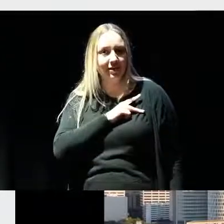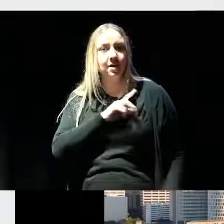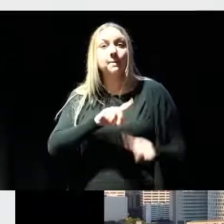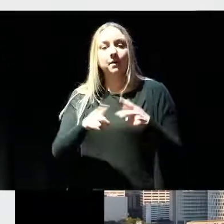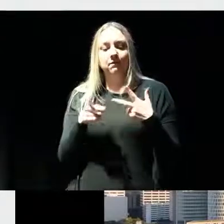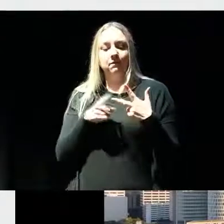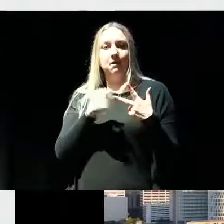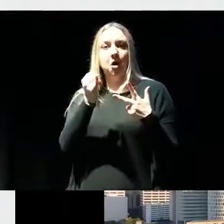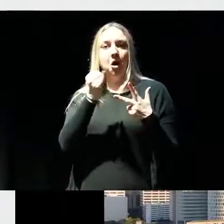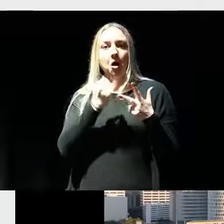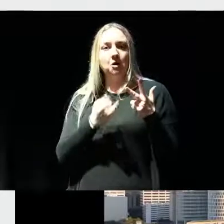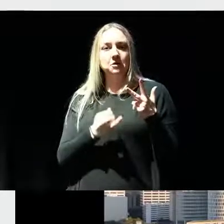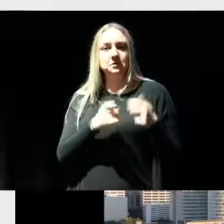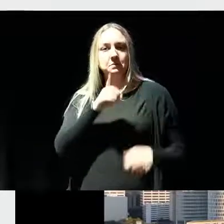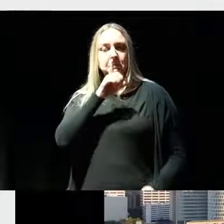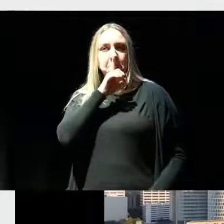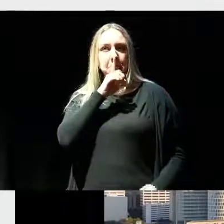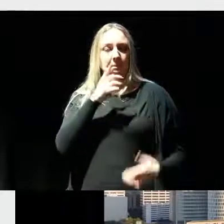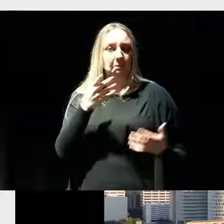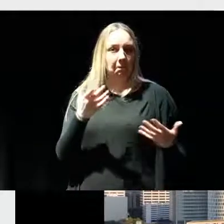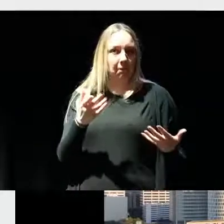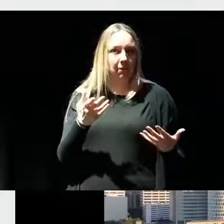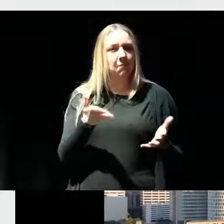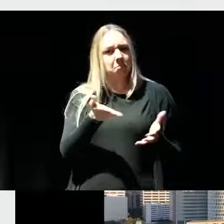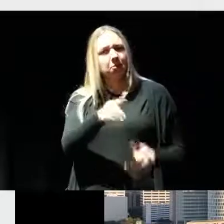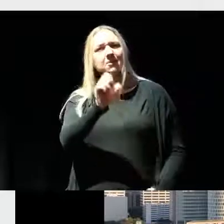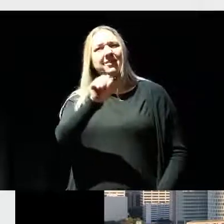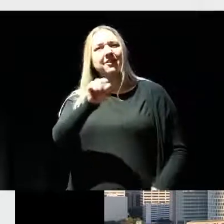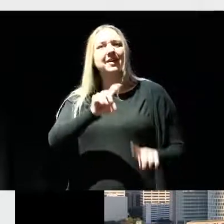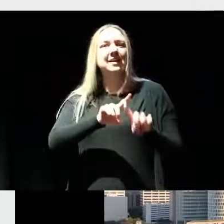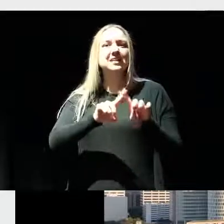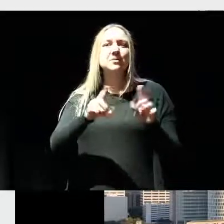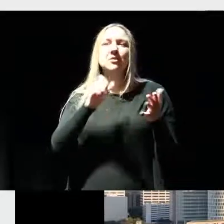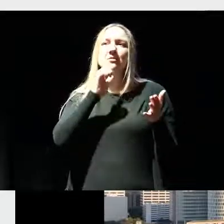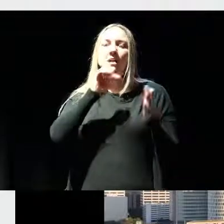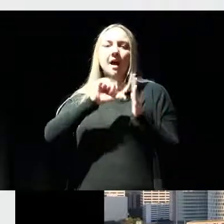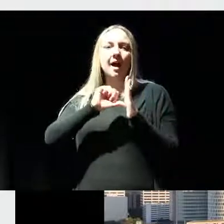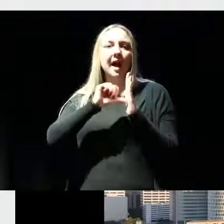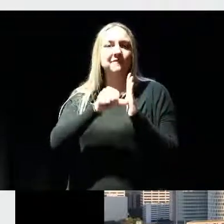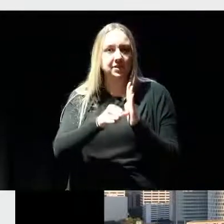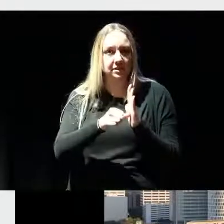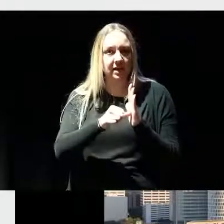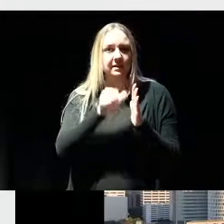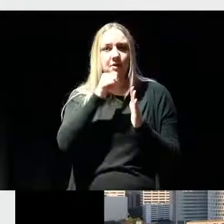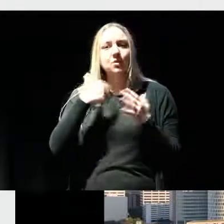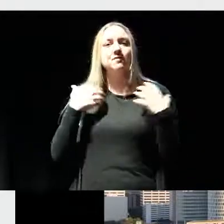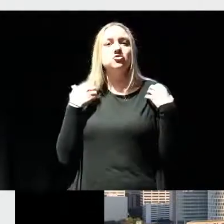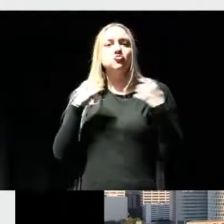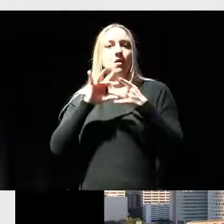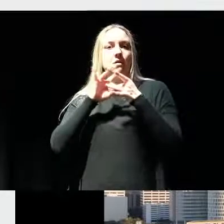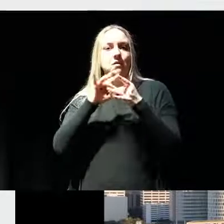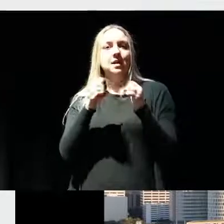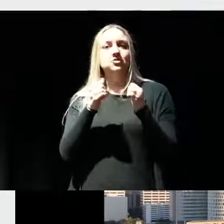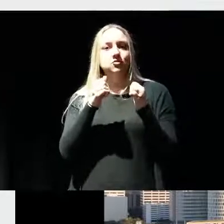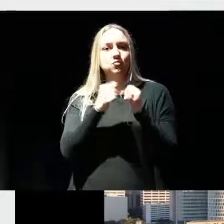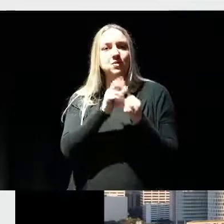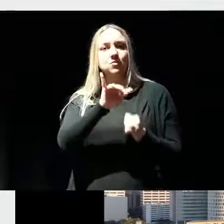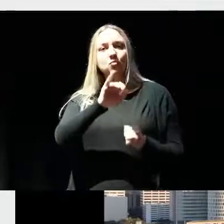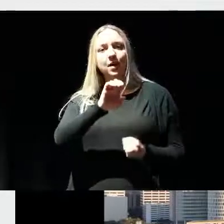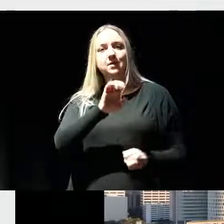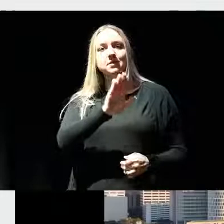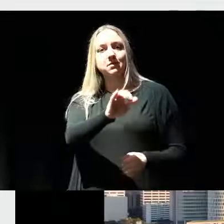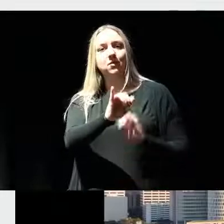the arts have been, while present, not as forcefully connected to Rice's